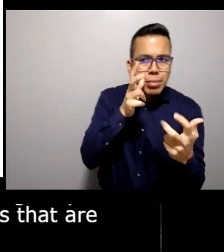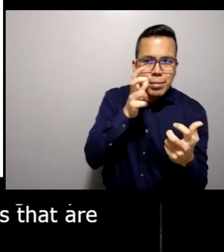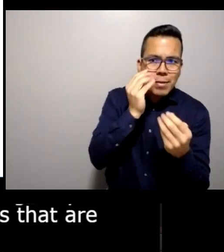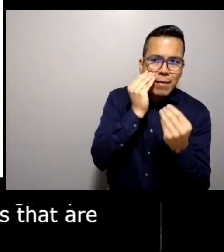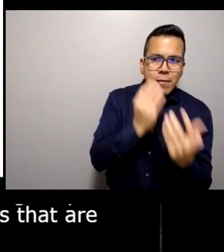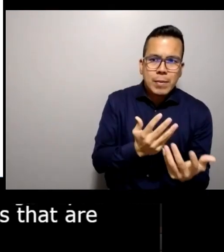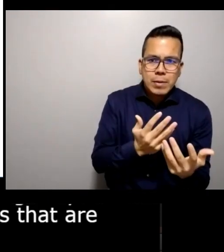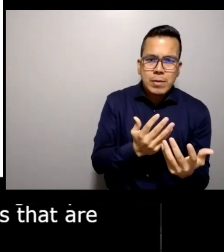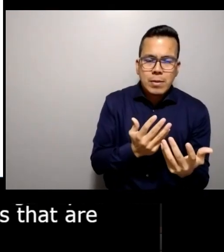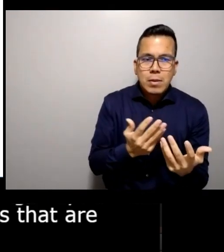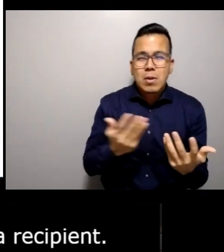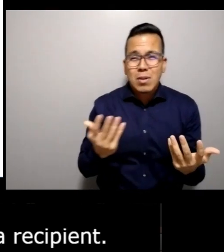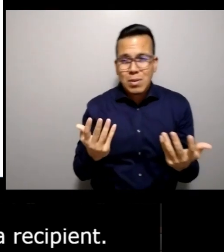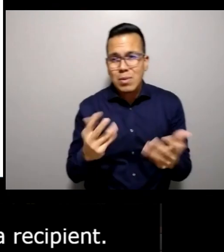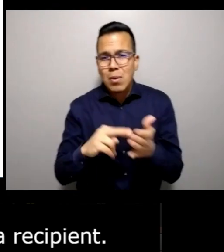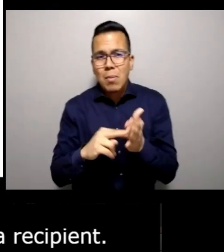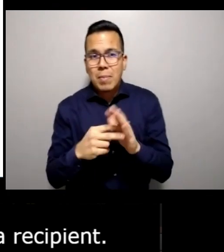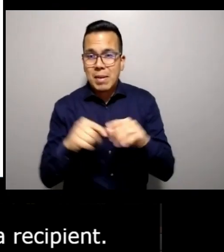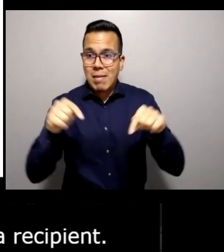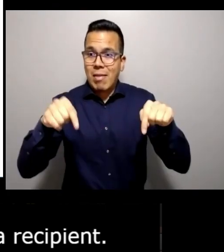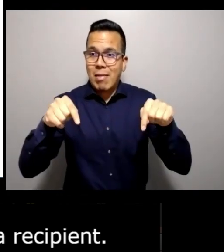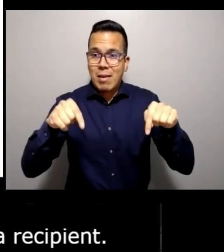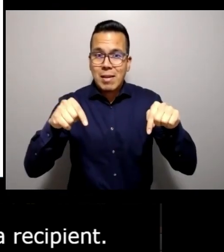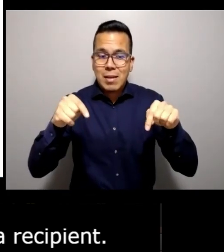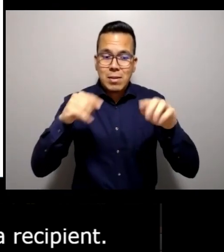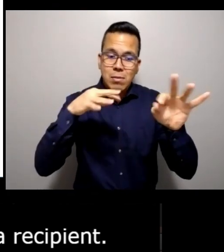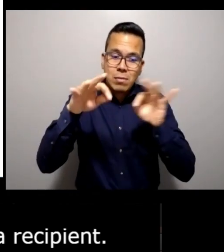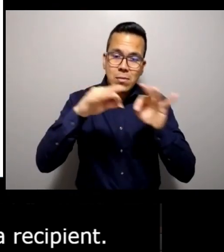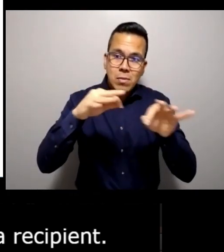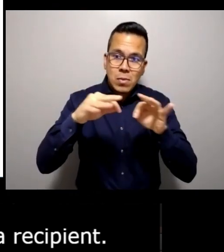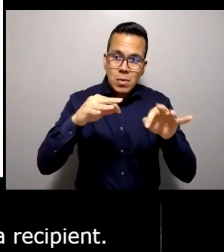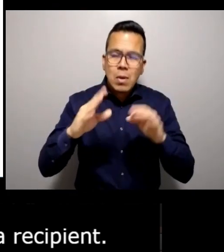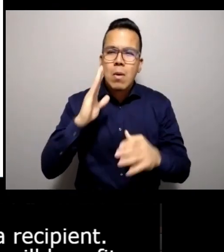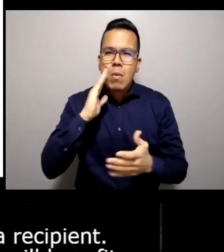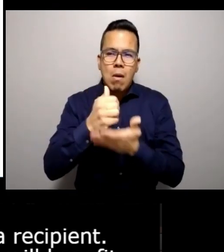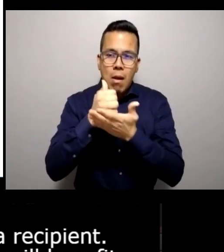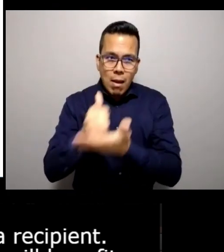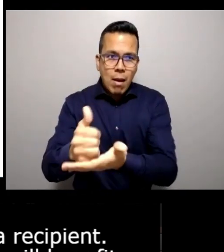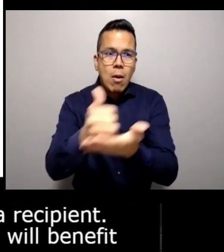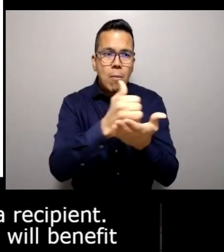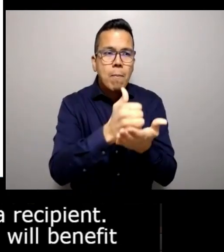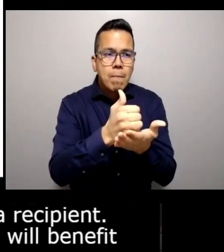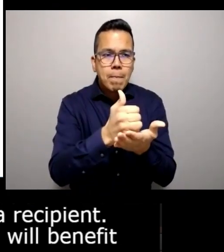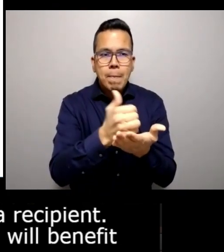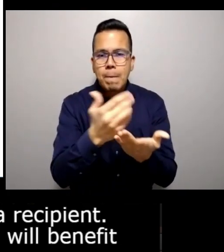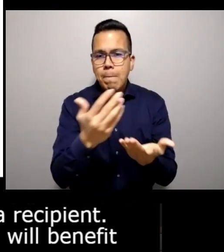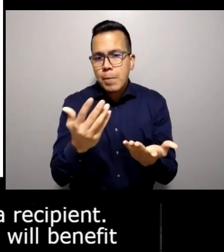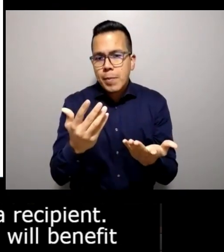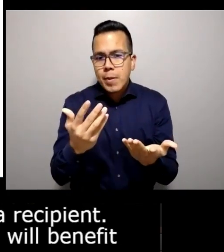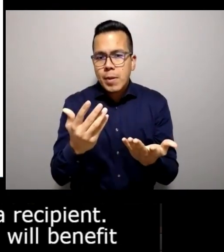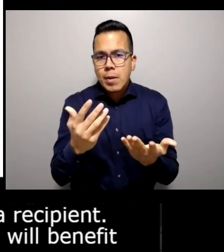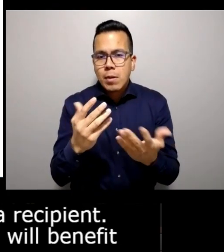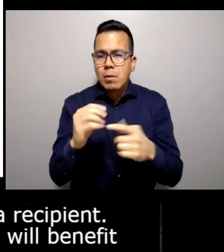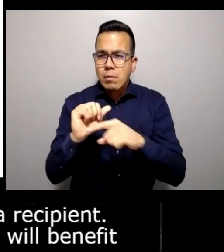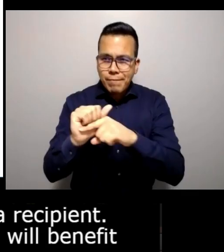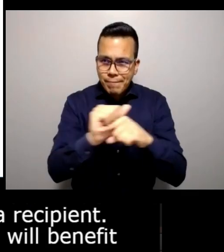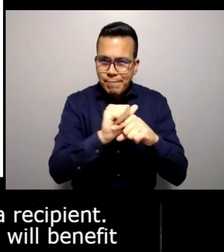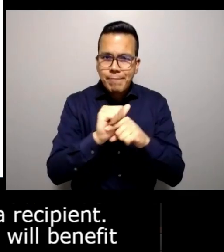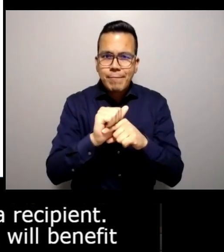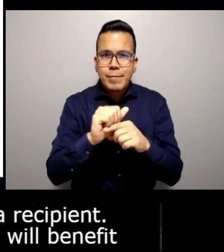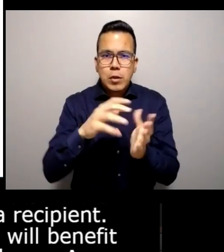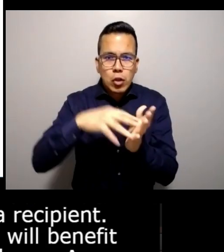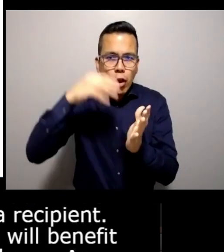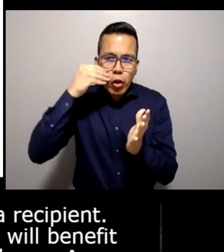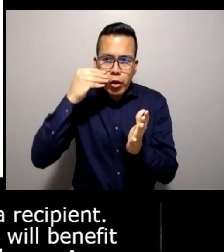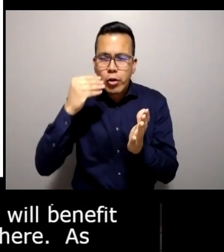everyone here will benefit, and everyone here will need to learn what is out there. As Judith mentioned, alt